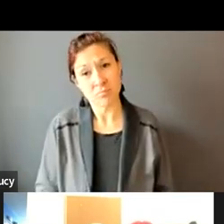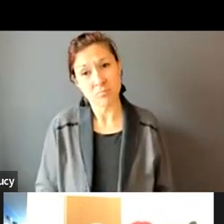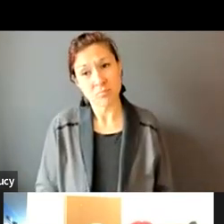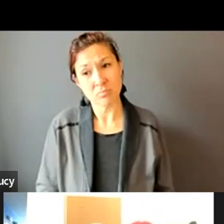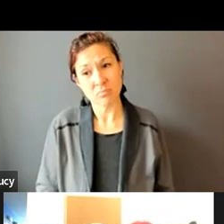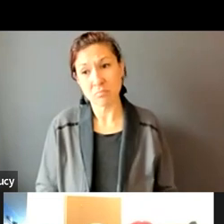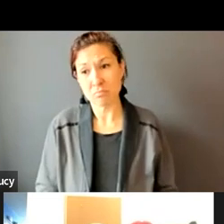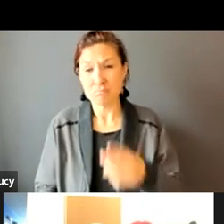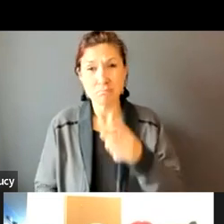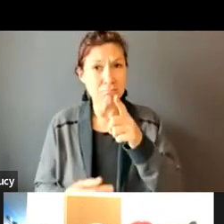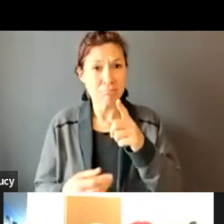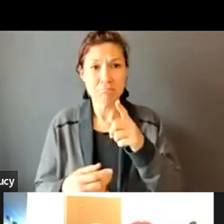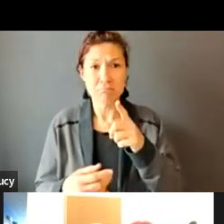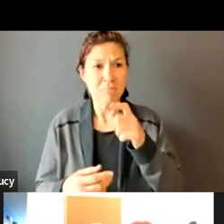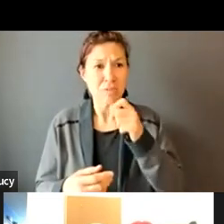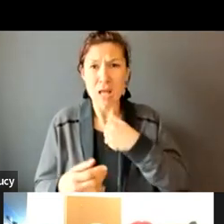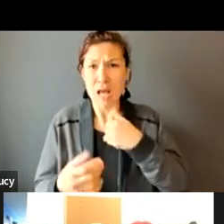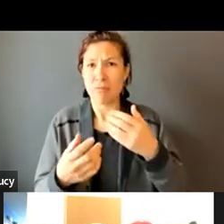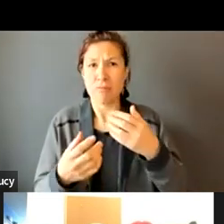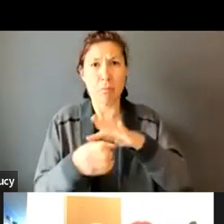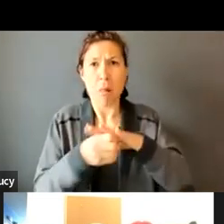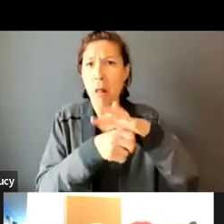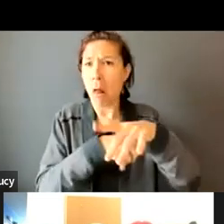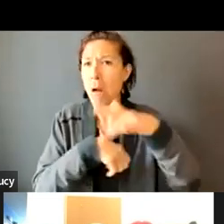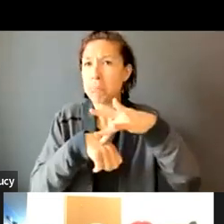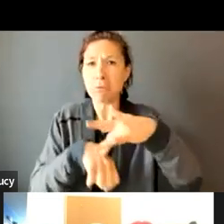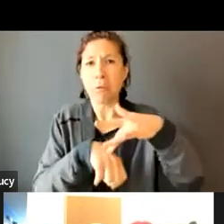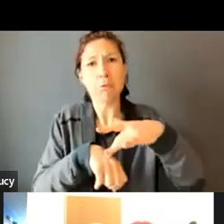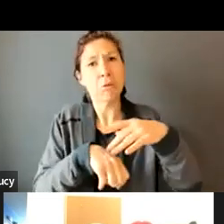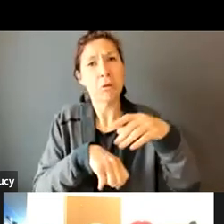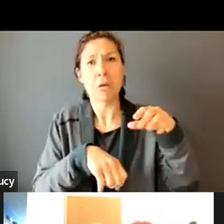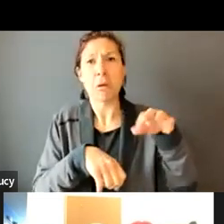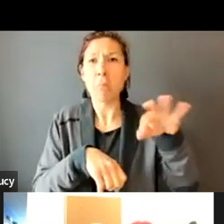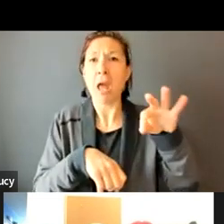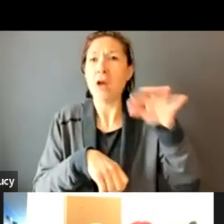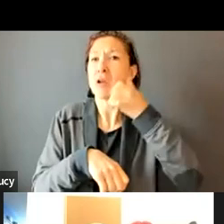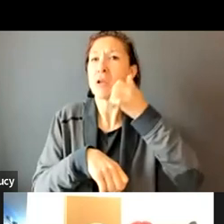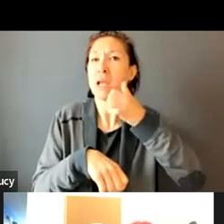or count with a lot of resources to pay for transportation daily